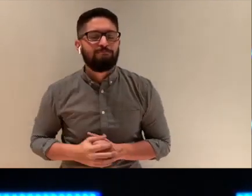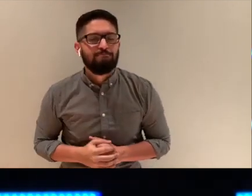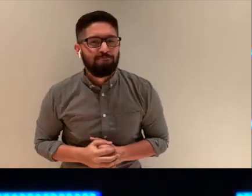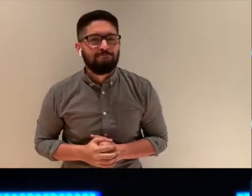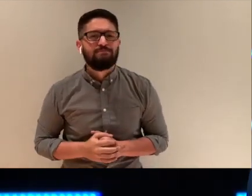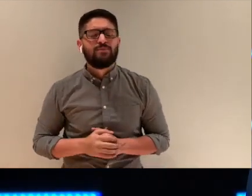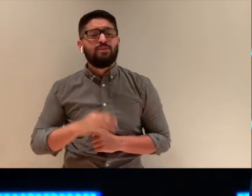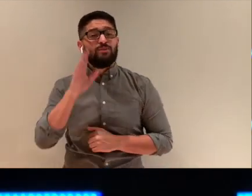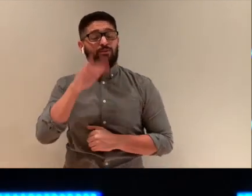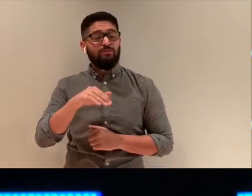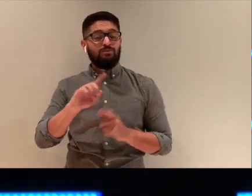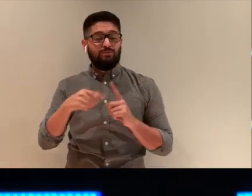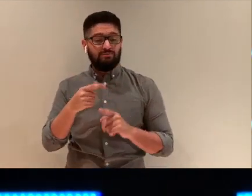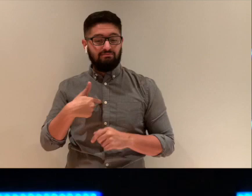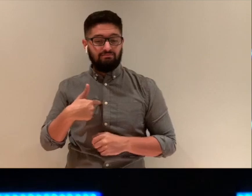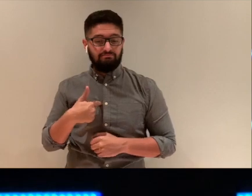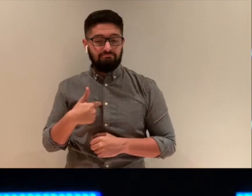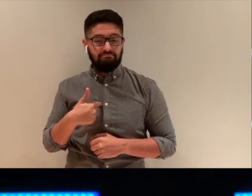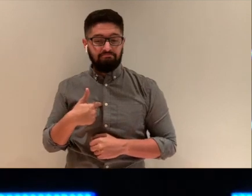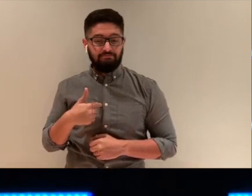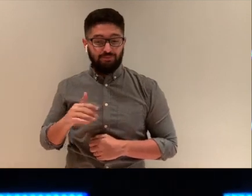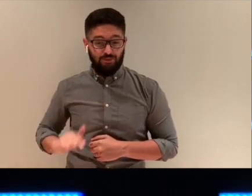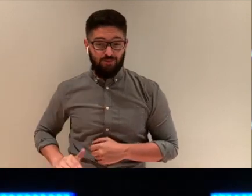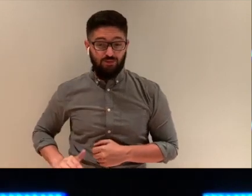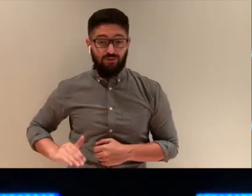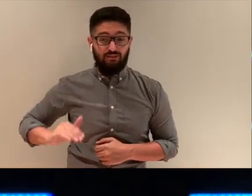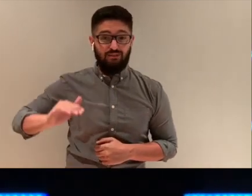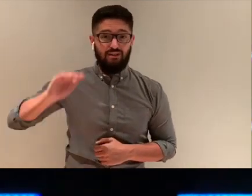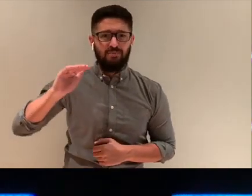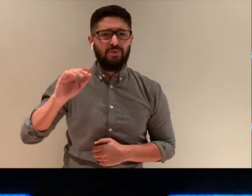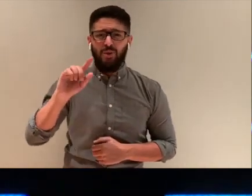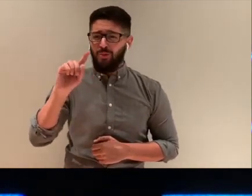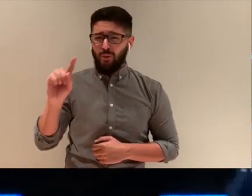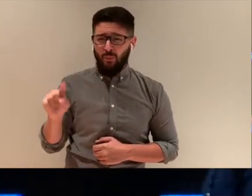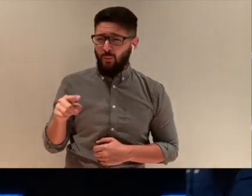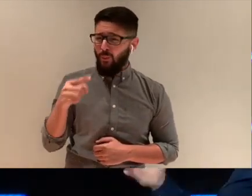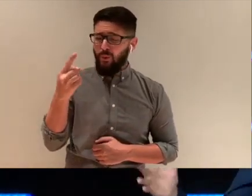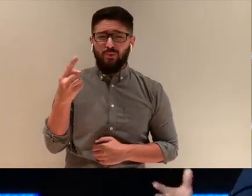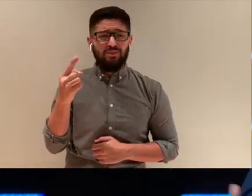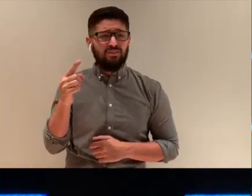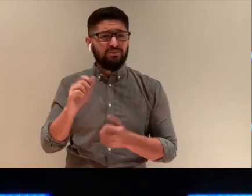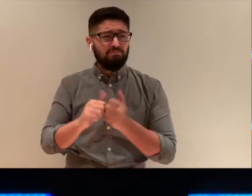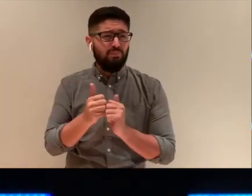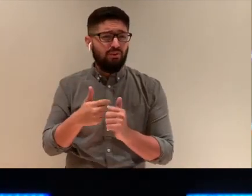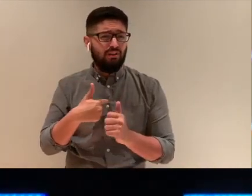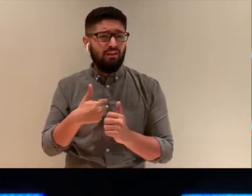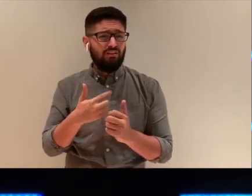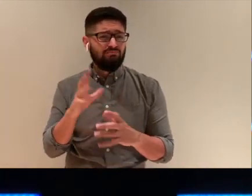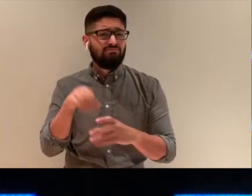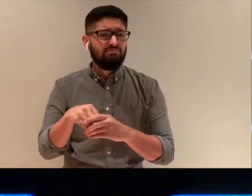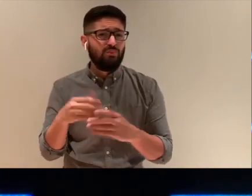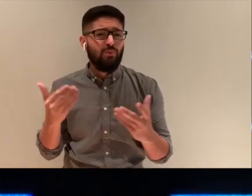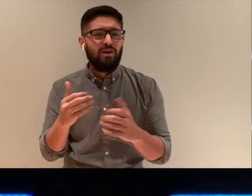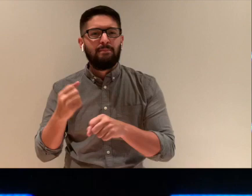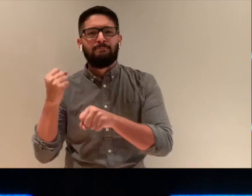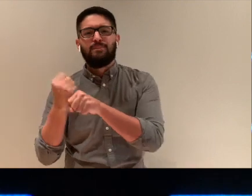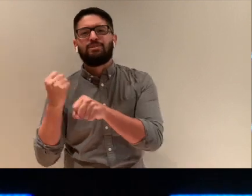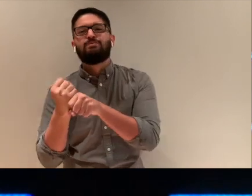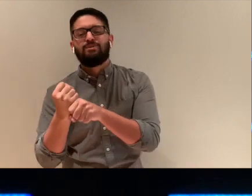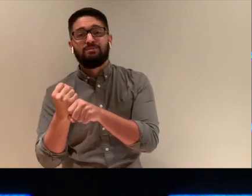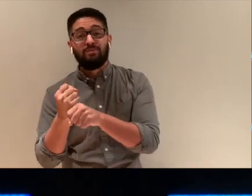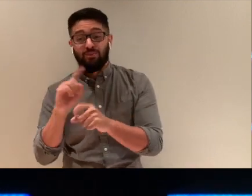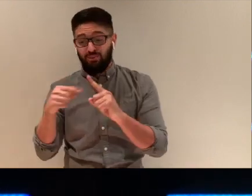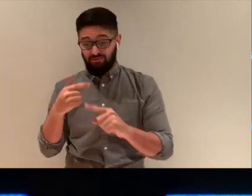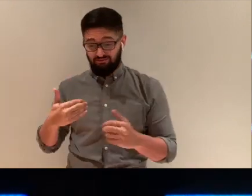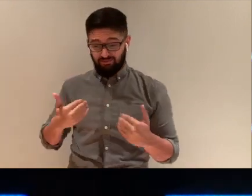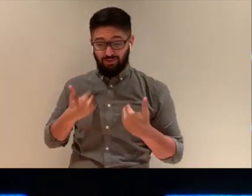Lord. You know, growing up, the only organized sport that I ever played was actually